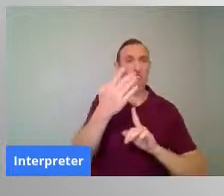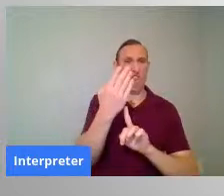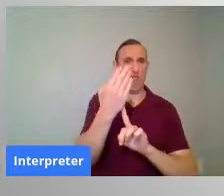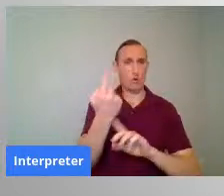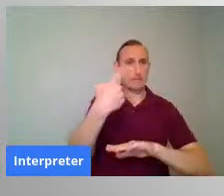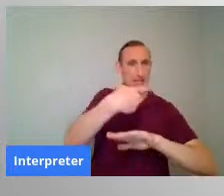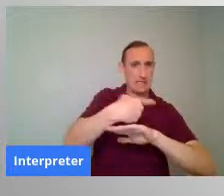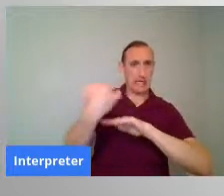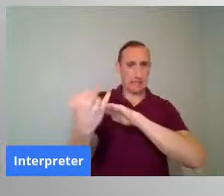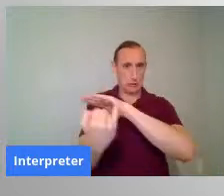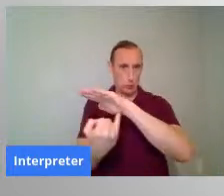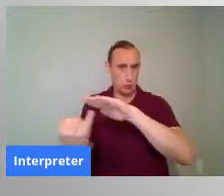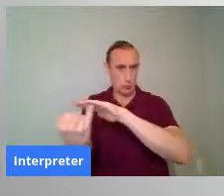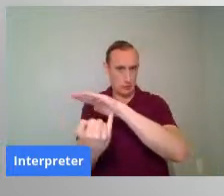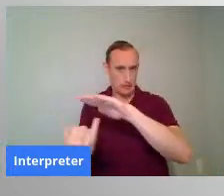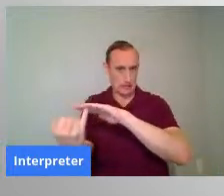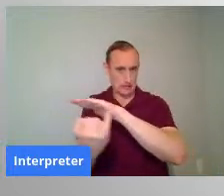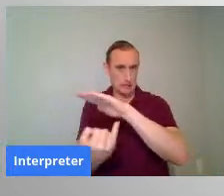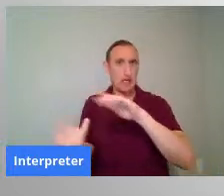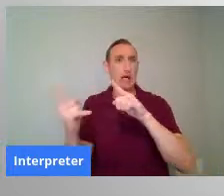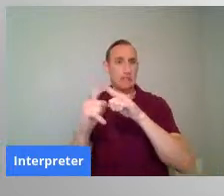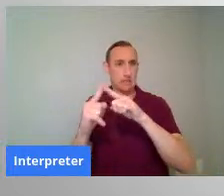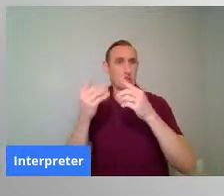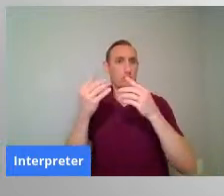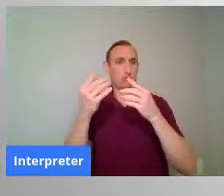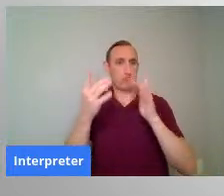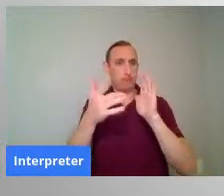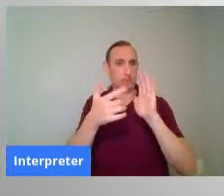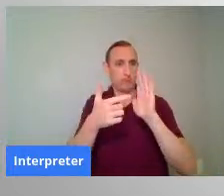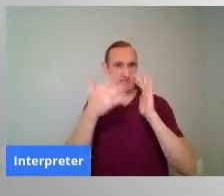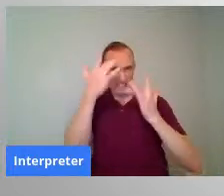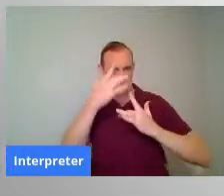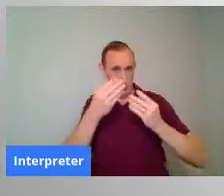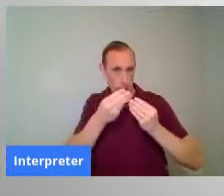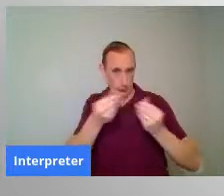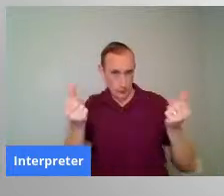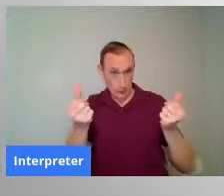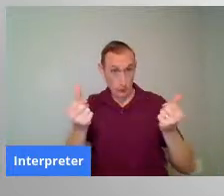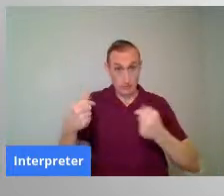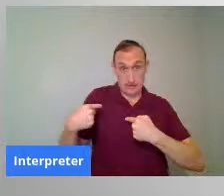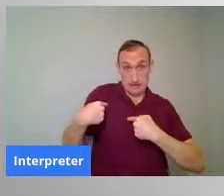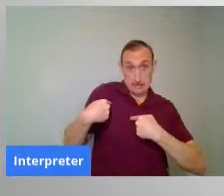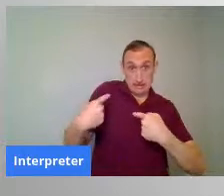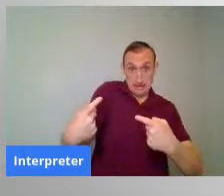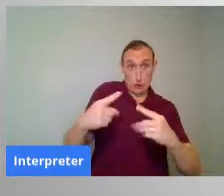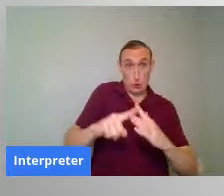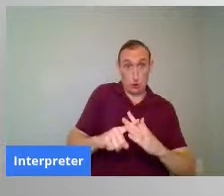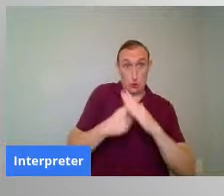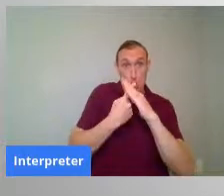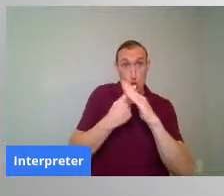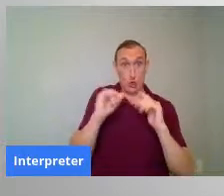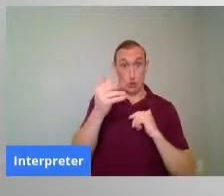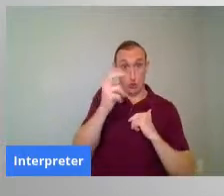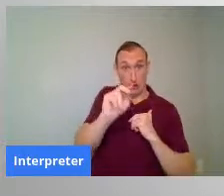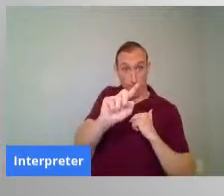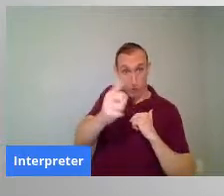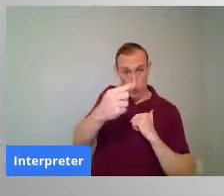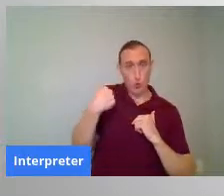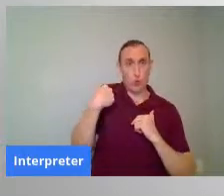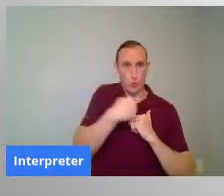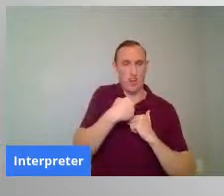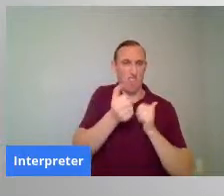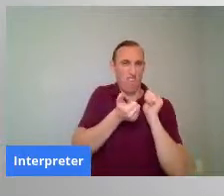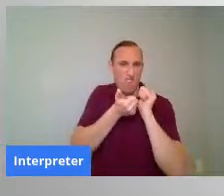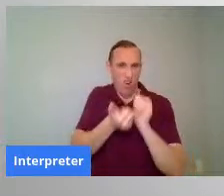option. We have been doing the 10-day quarantine since we started January 1st, started back